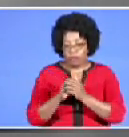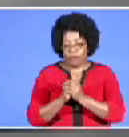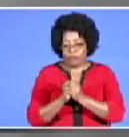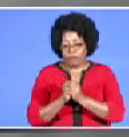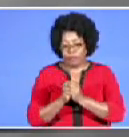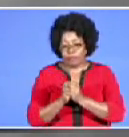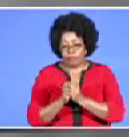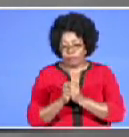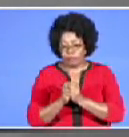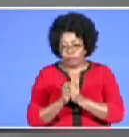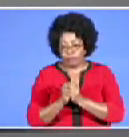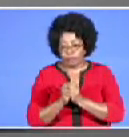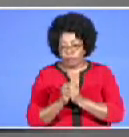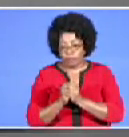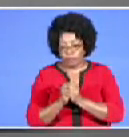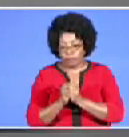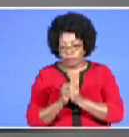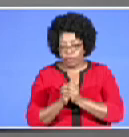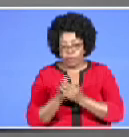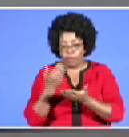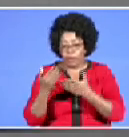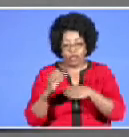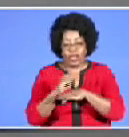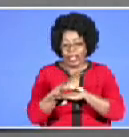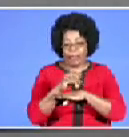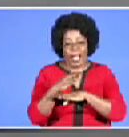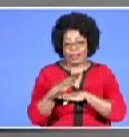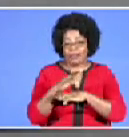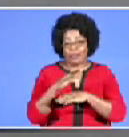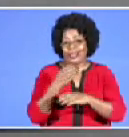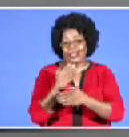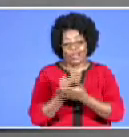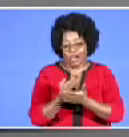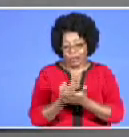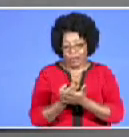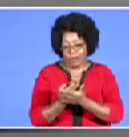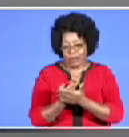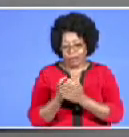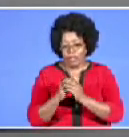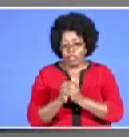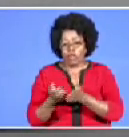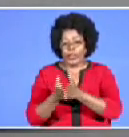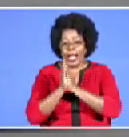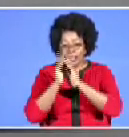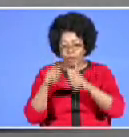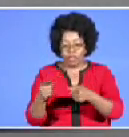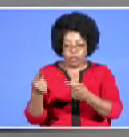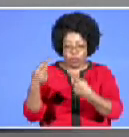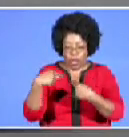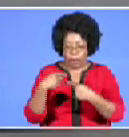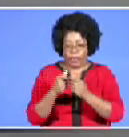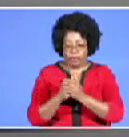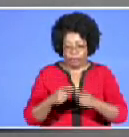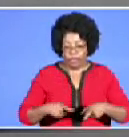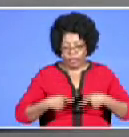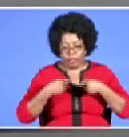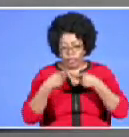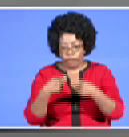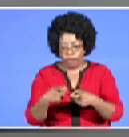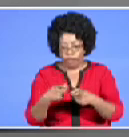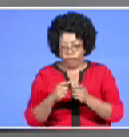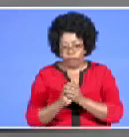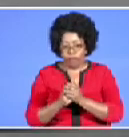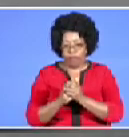disease has impacted literally the entire economy. So the only thing they're asking our customers to do is to come in, you know, provide